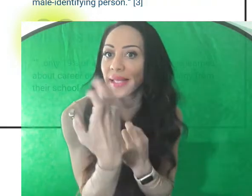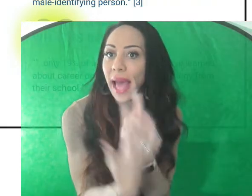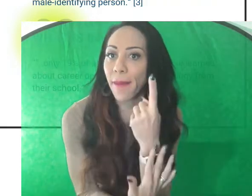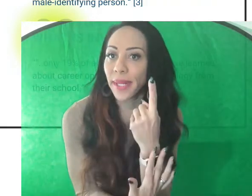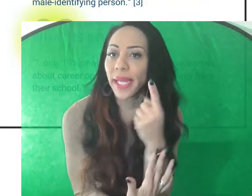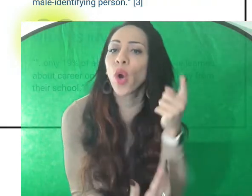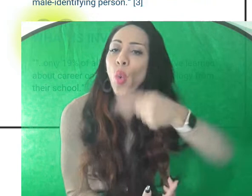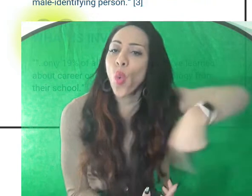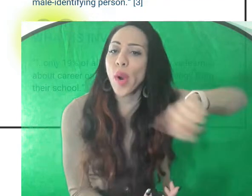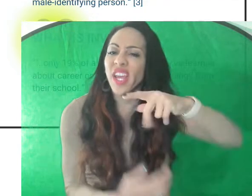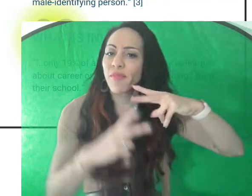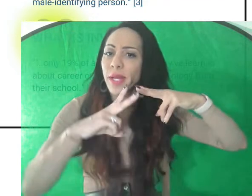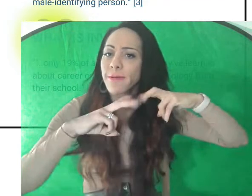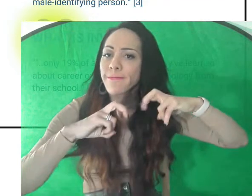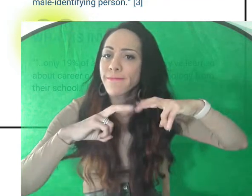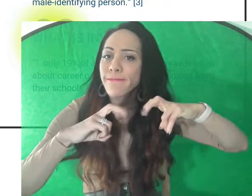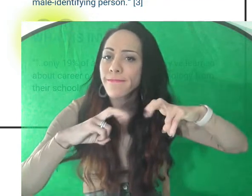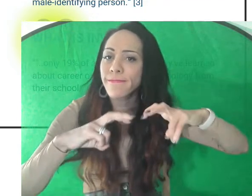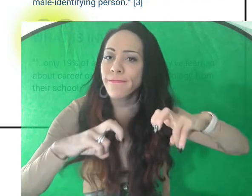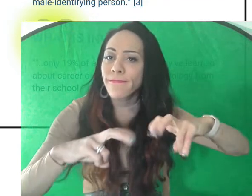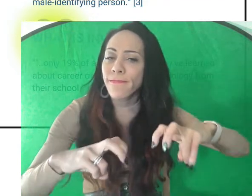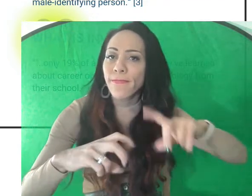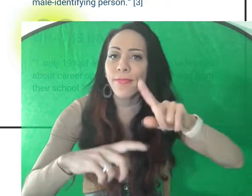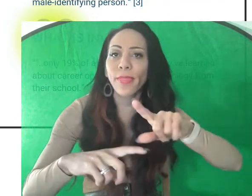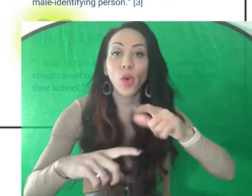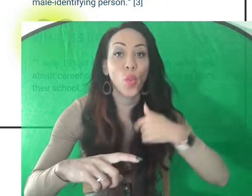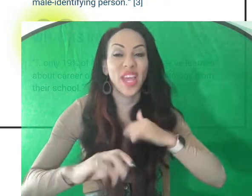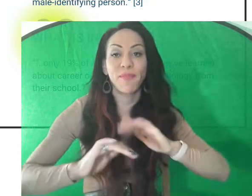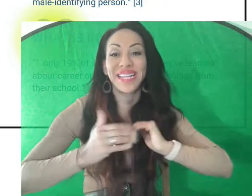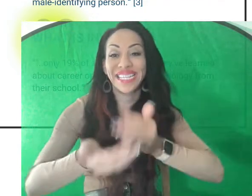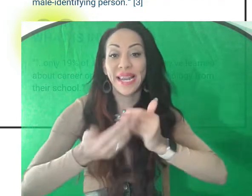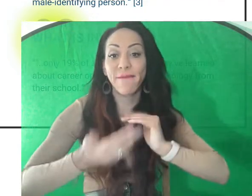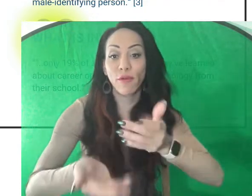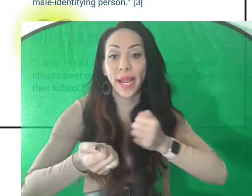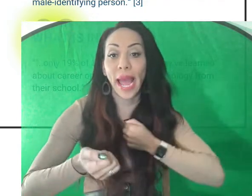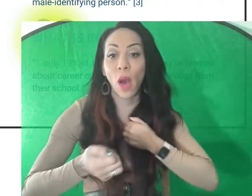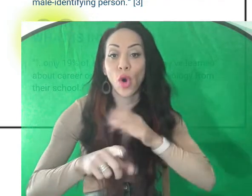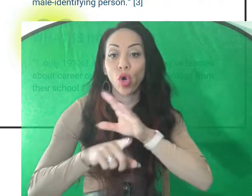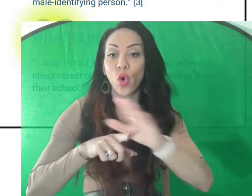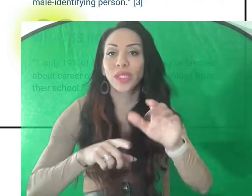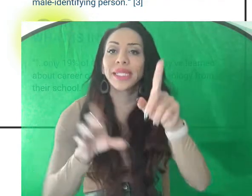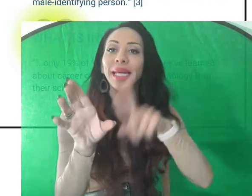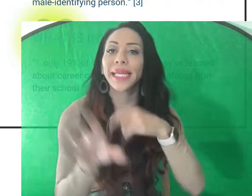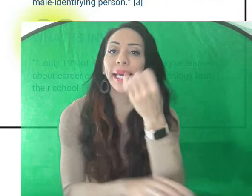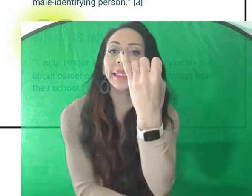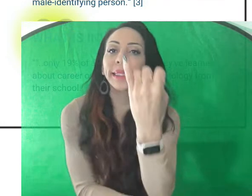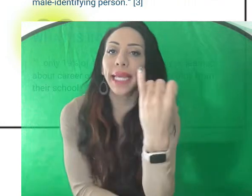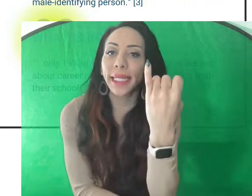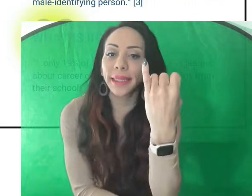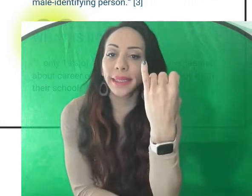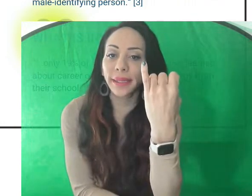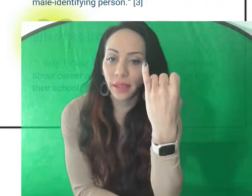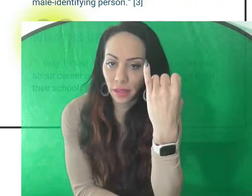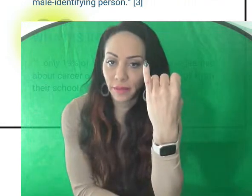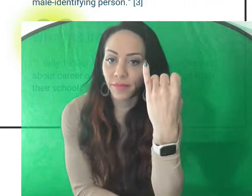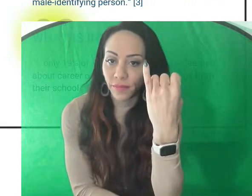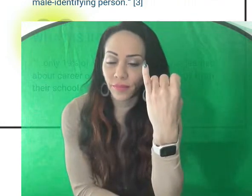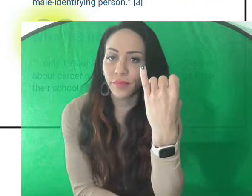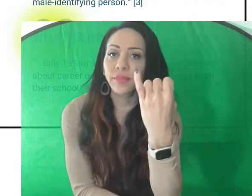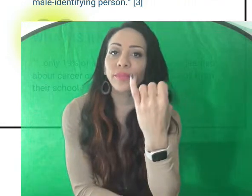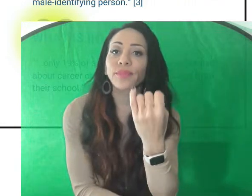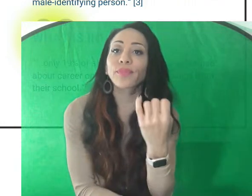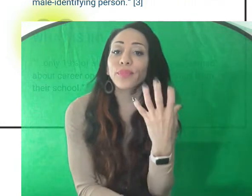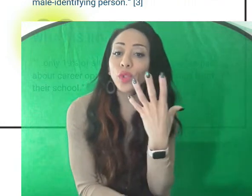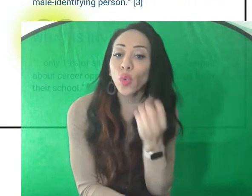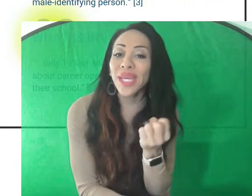so we actually had been delivering around year 6 for this. And so we got some Paul Hamlin Foundation funding, and part